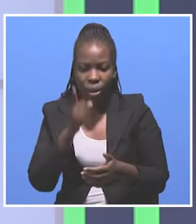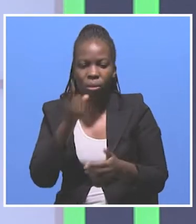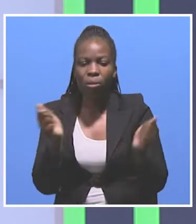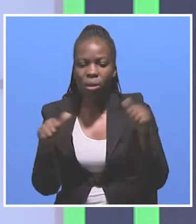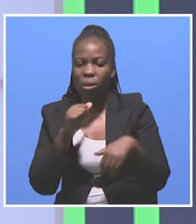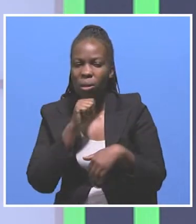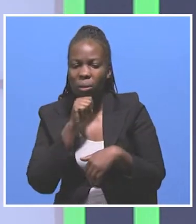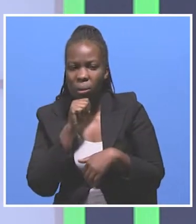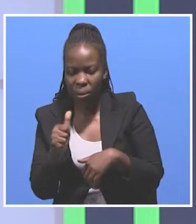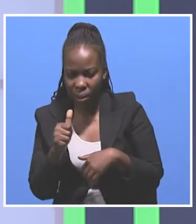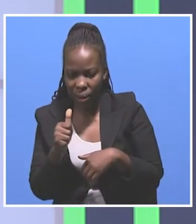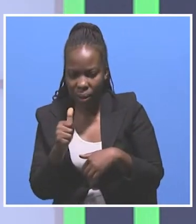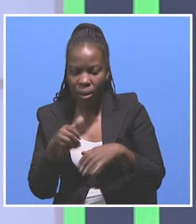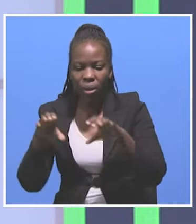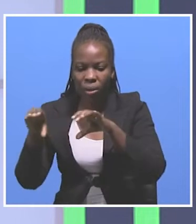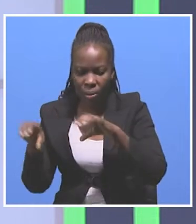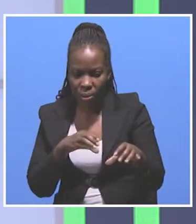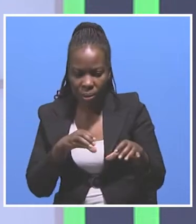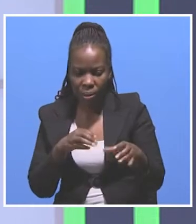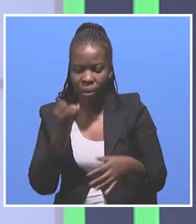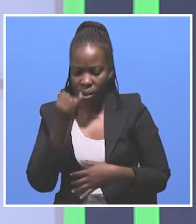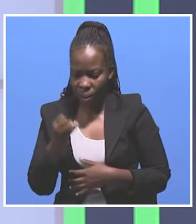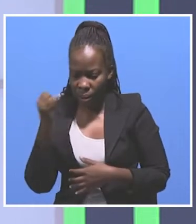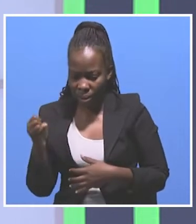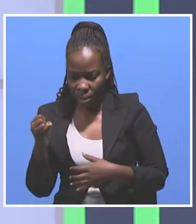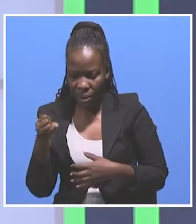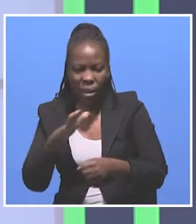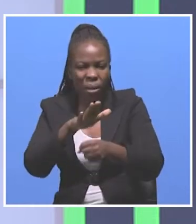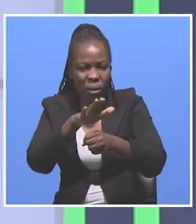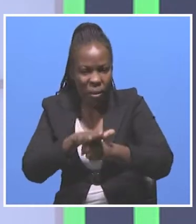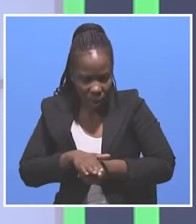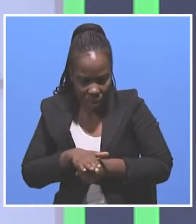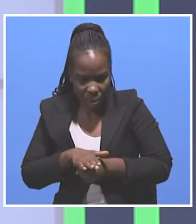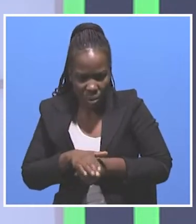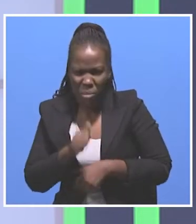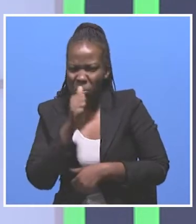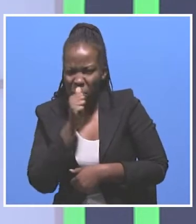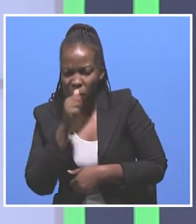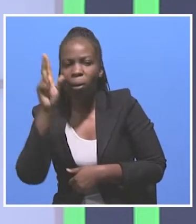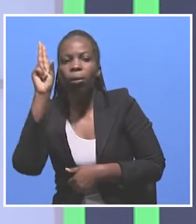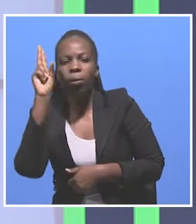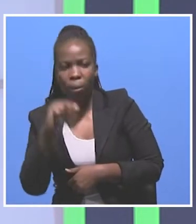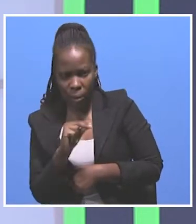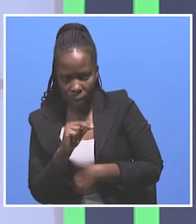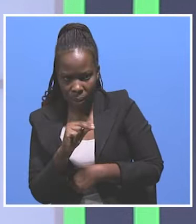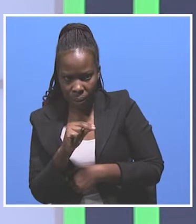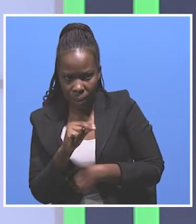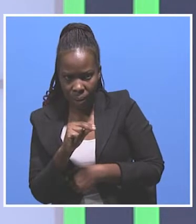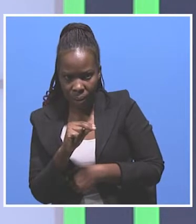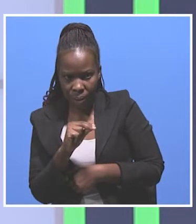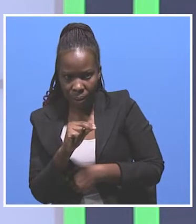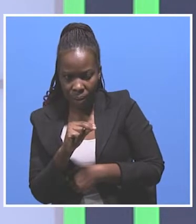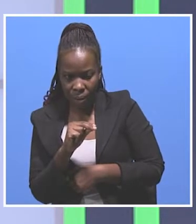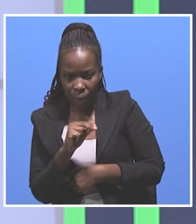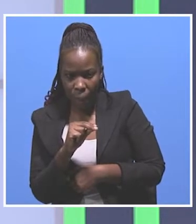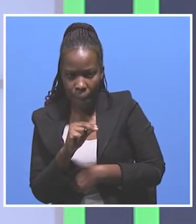tackle issues of abortions in isolations or in silos, no. You need concerted